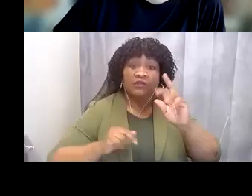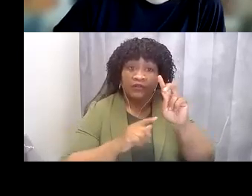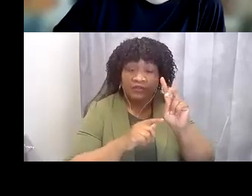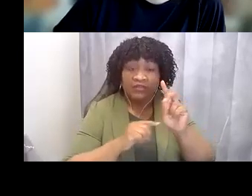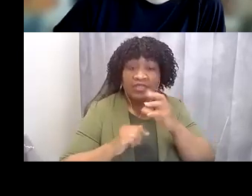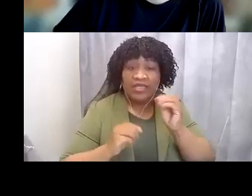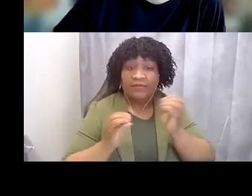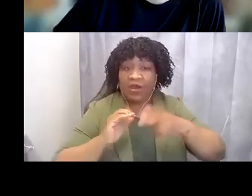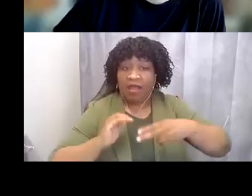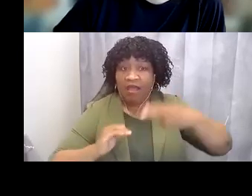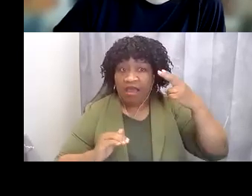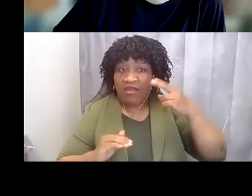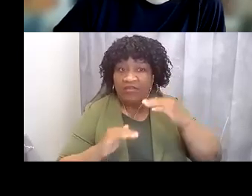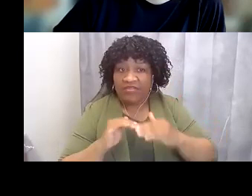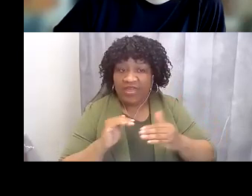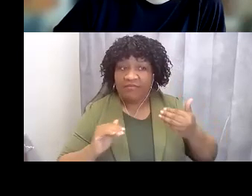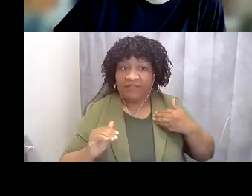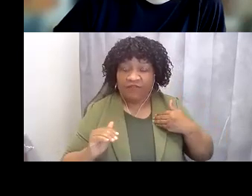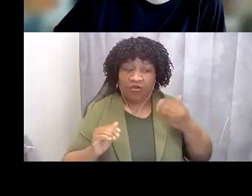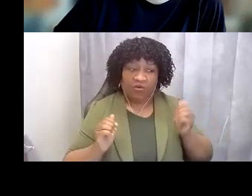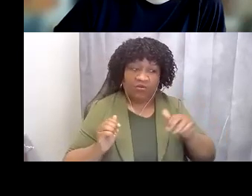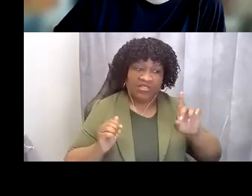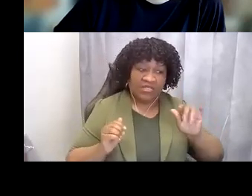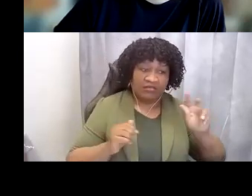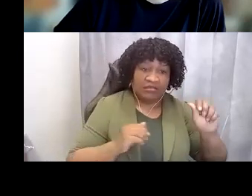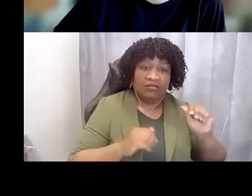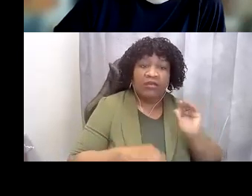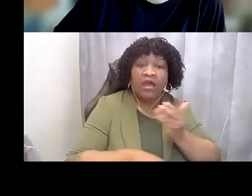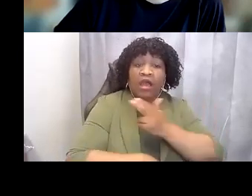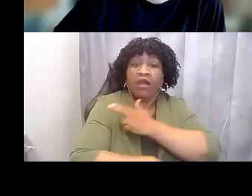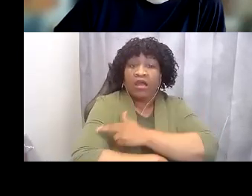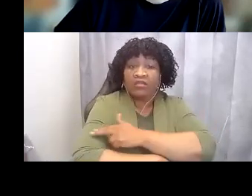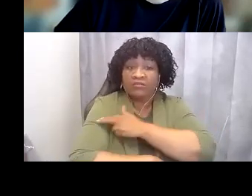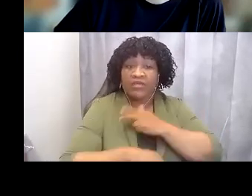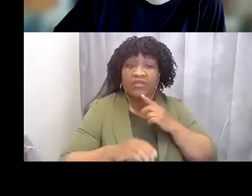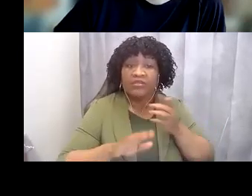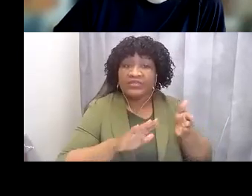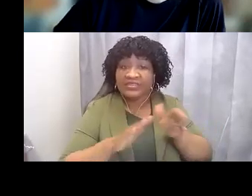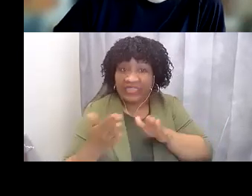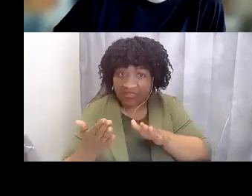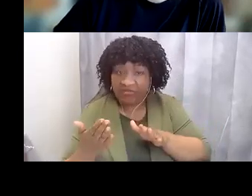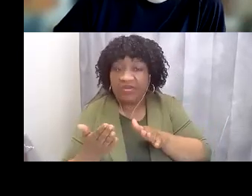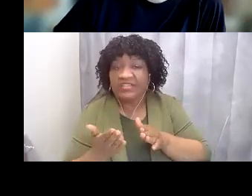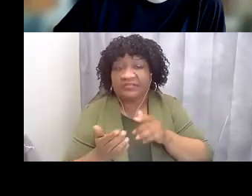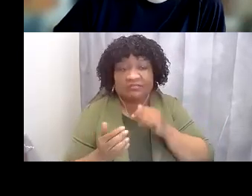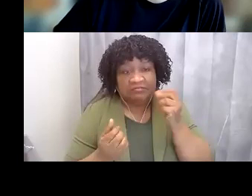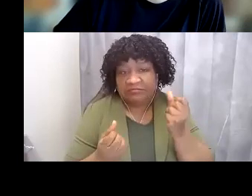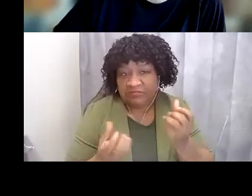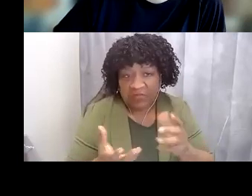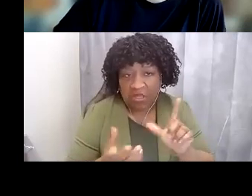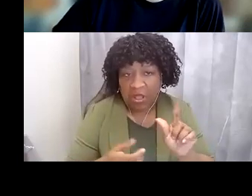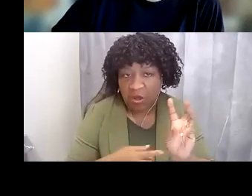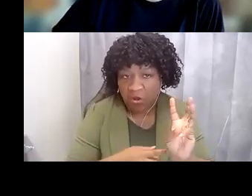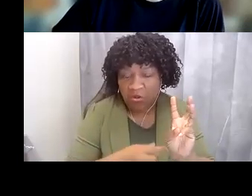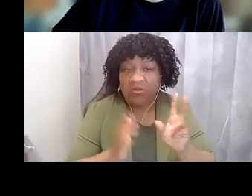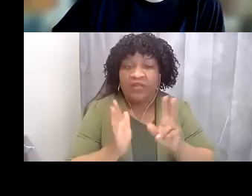and they're higher than they were with Delta because our hospital rates and death rates are low, that that's